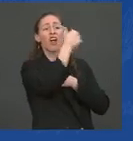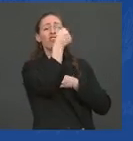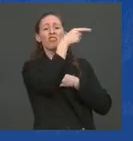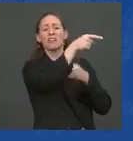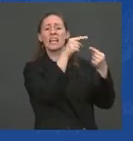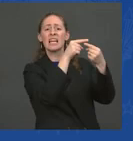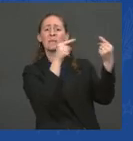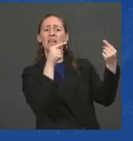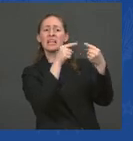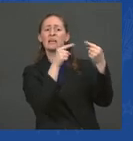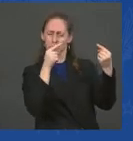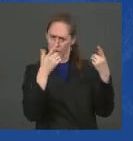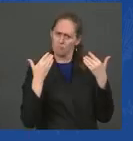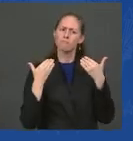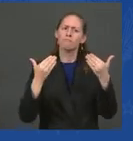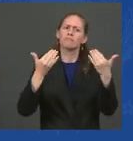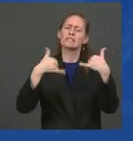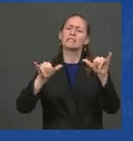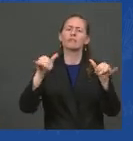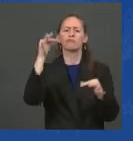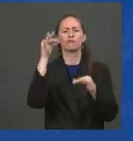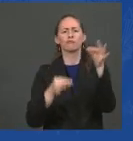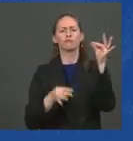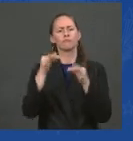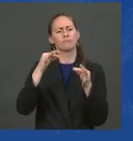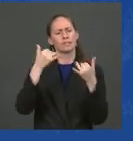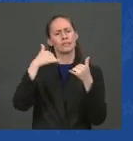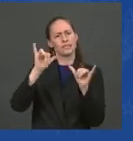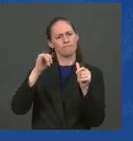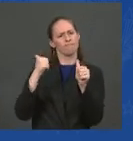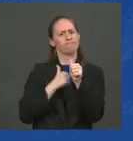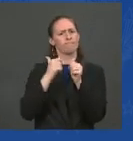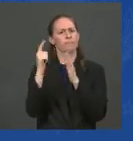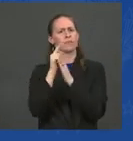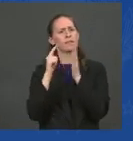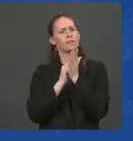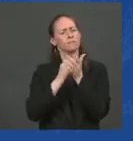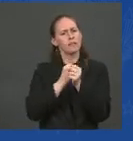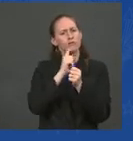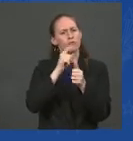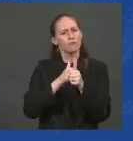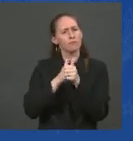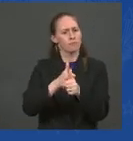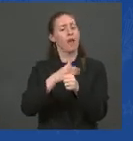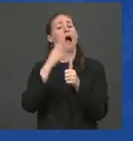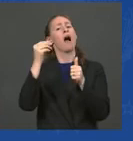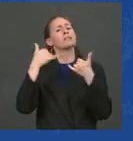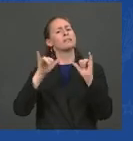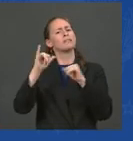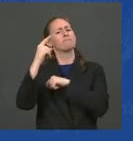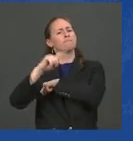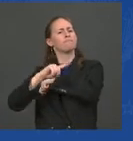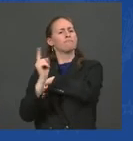significant tributes that power ever paid to reason. One sentence which captured the essence of